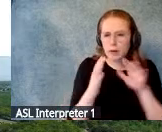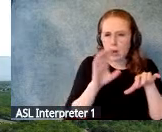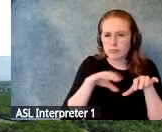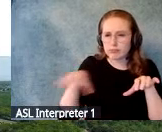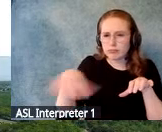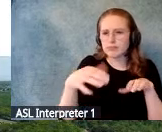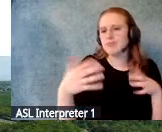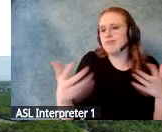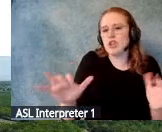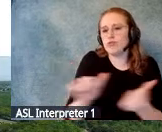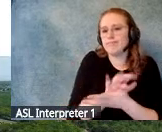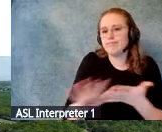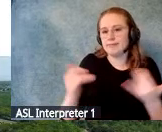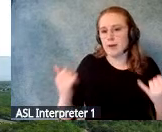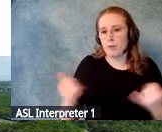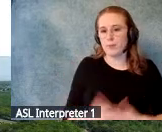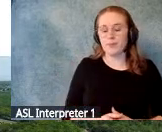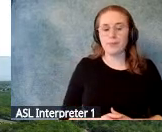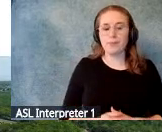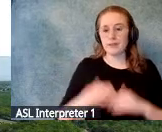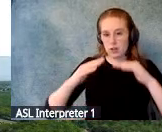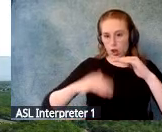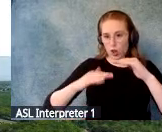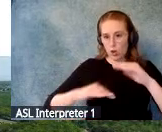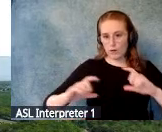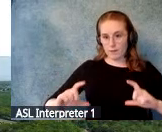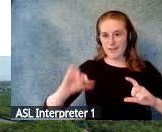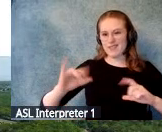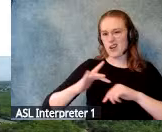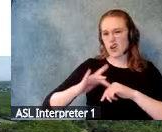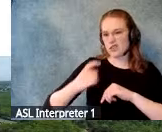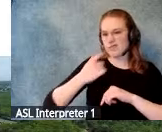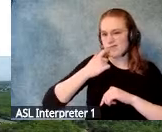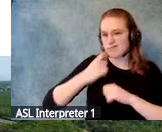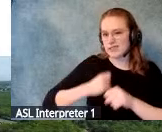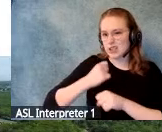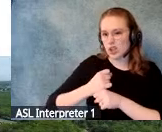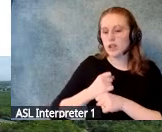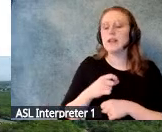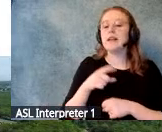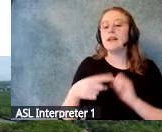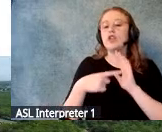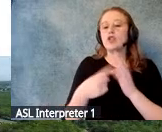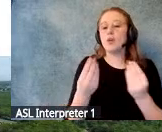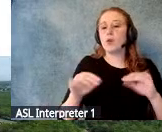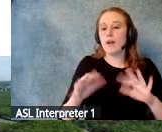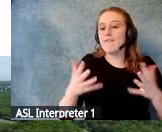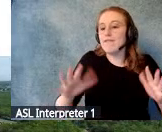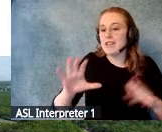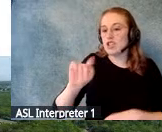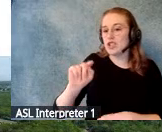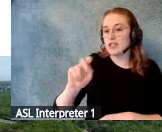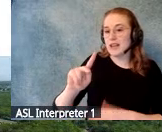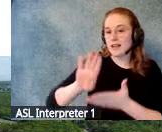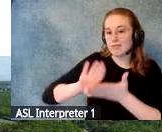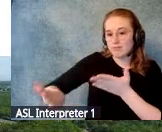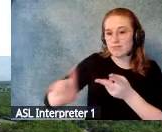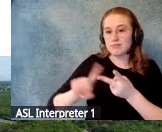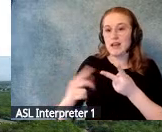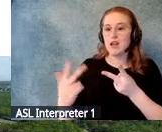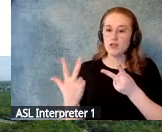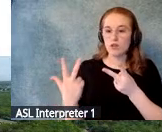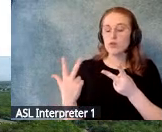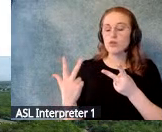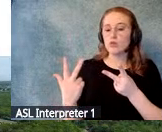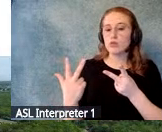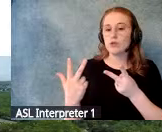demolition. The lower image from earlier this year shows the property following the removal of tanks and 3 of the waterfront